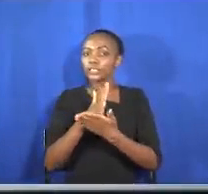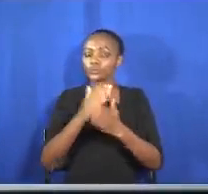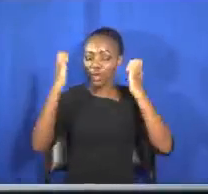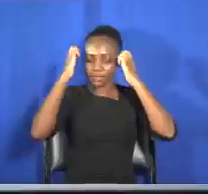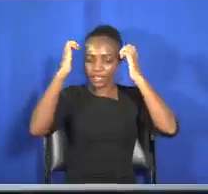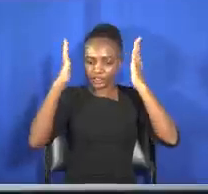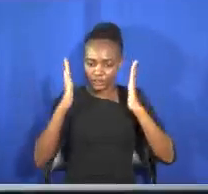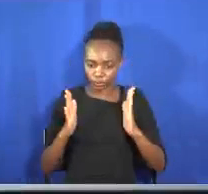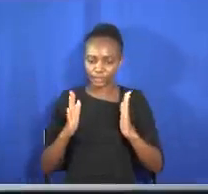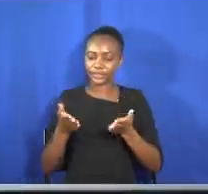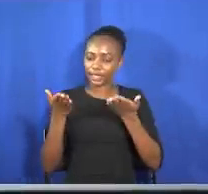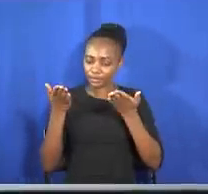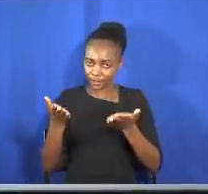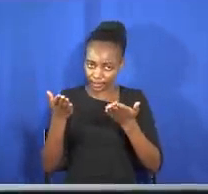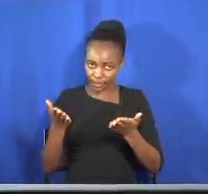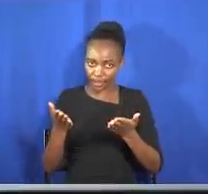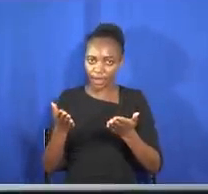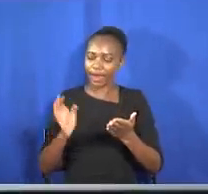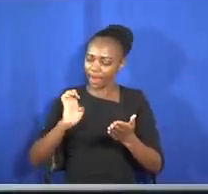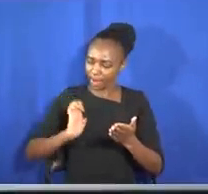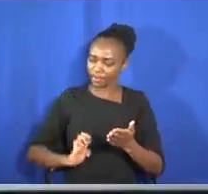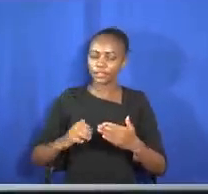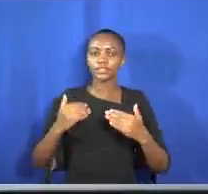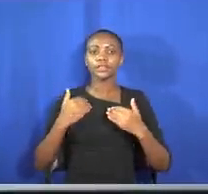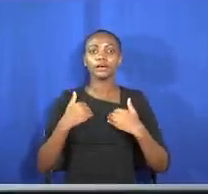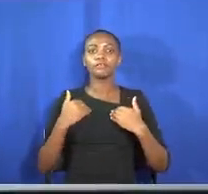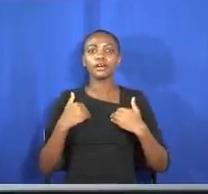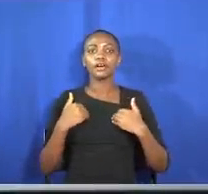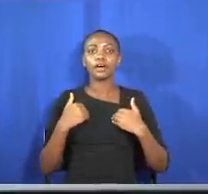is exiting, the graduate, is ethical.